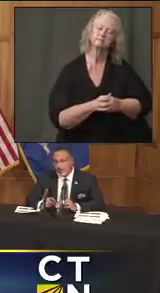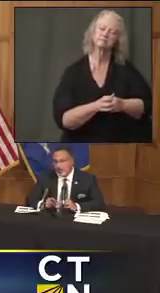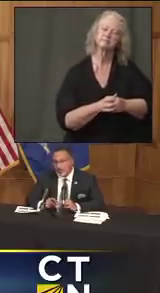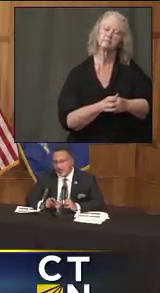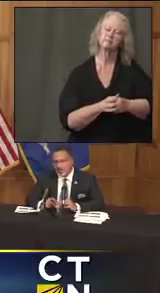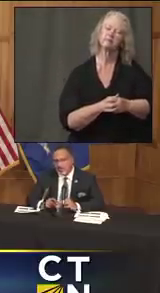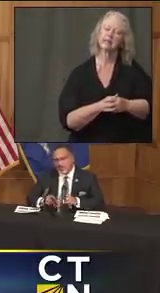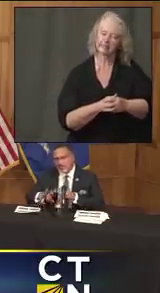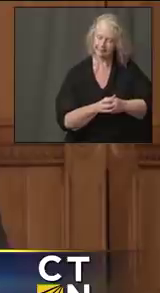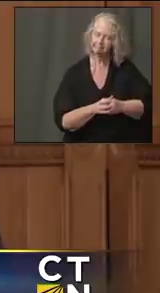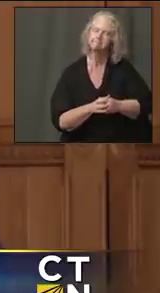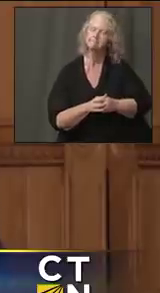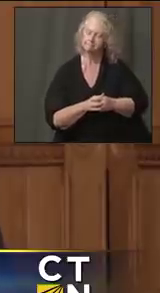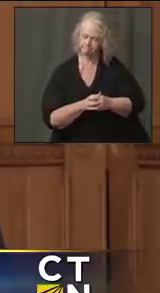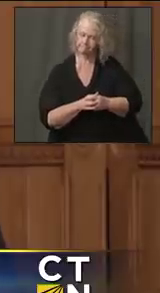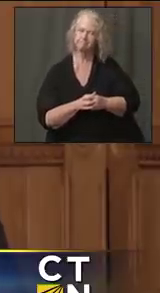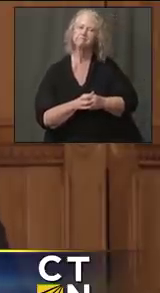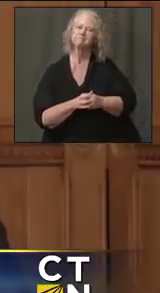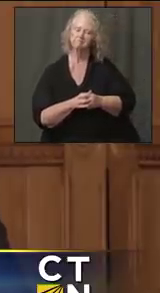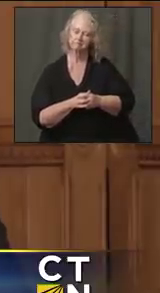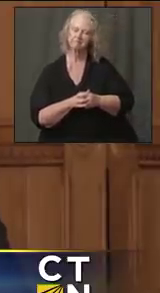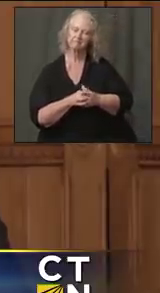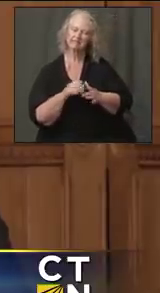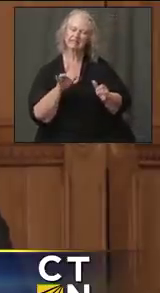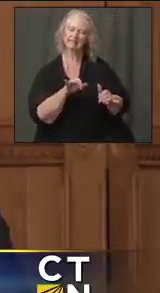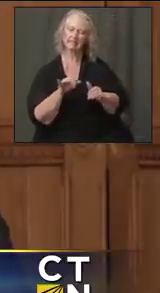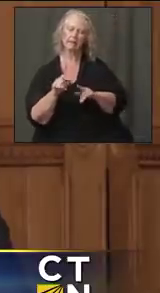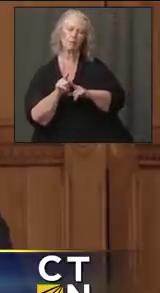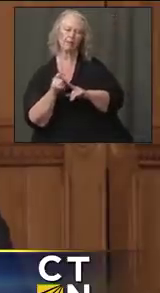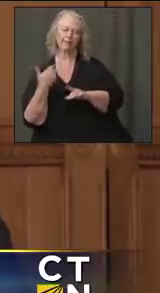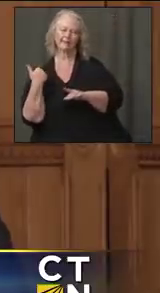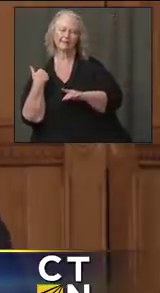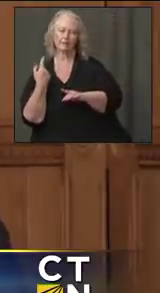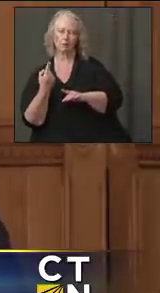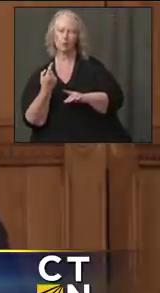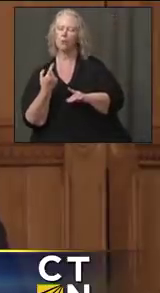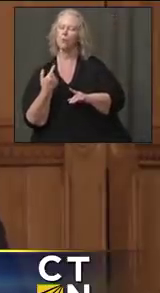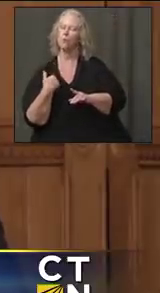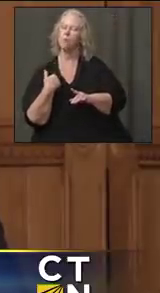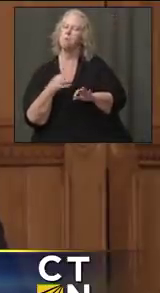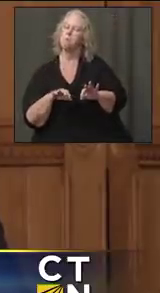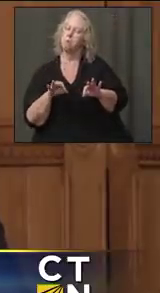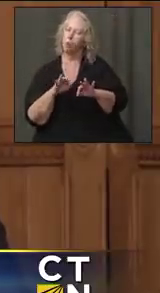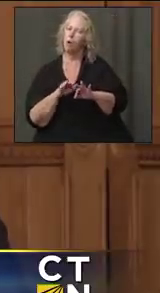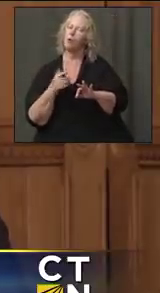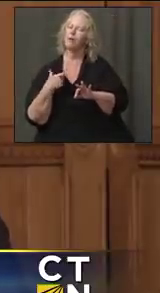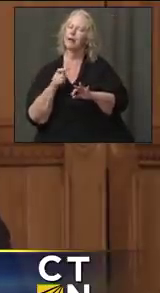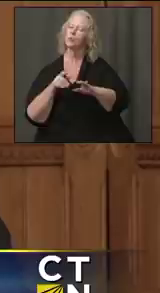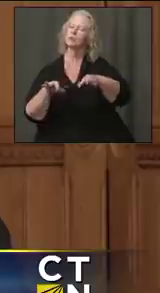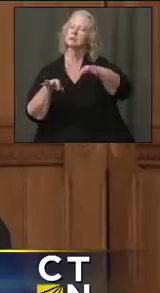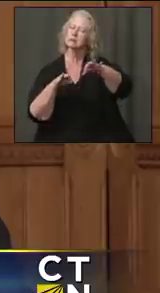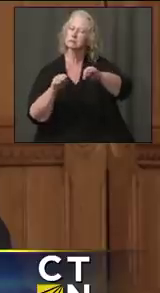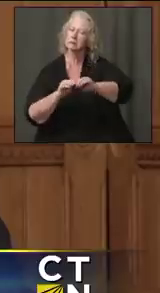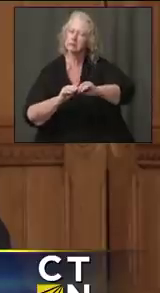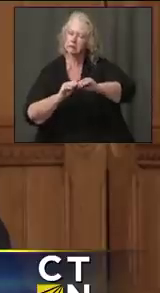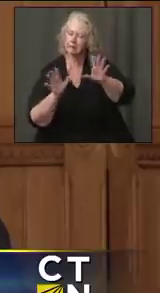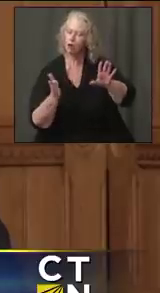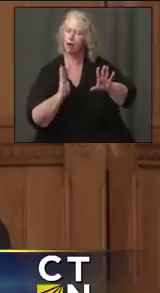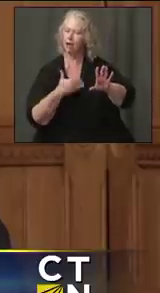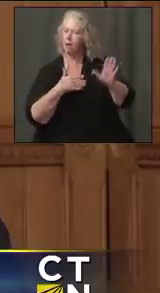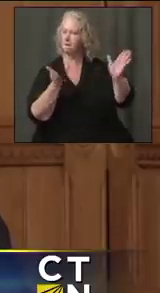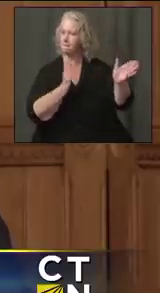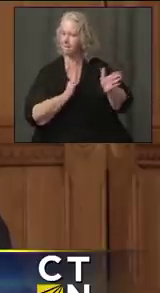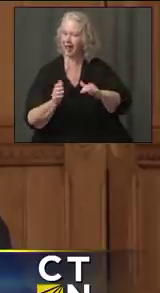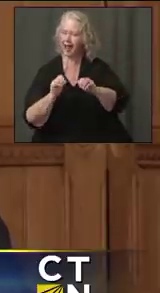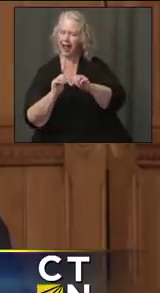So yes, this kind of goes to the question before also. It's really important that we communicate what our strategies are to lessen the